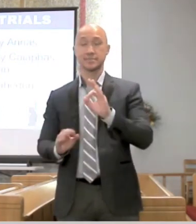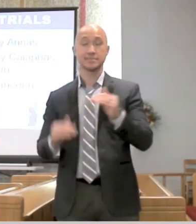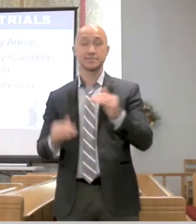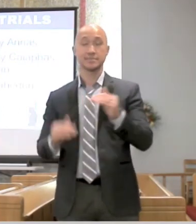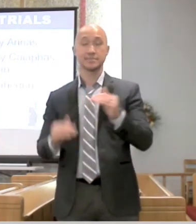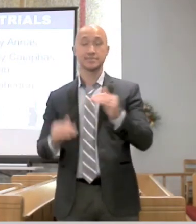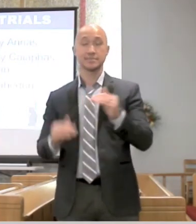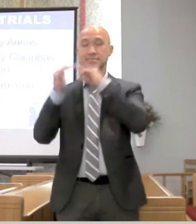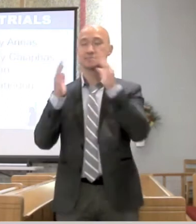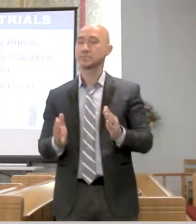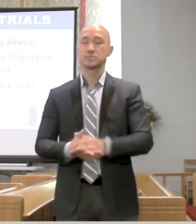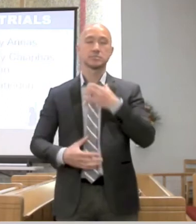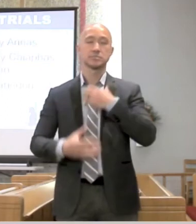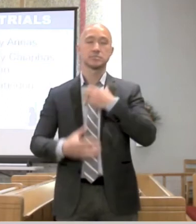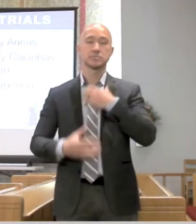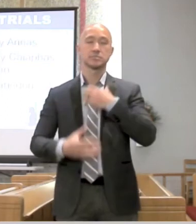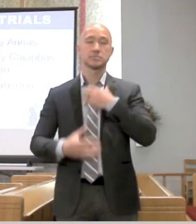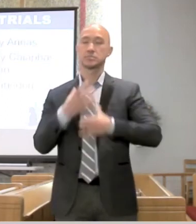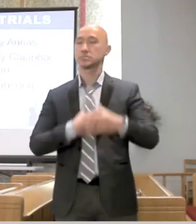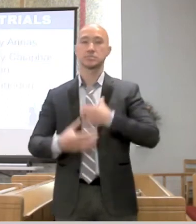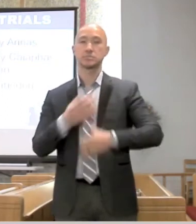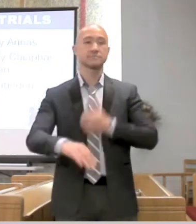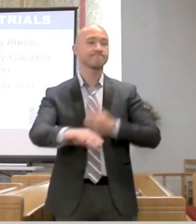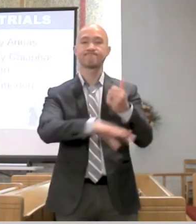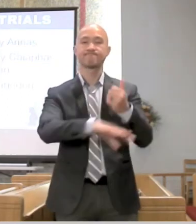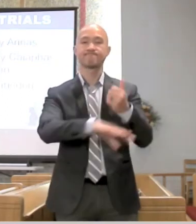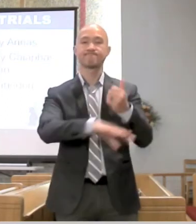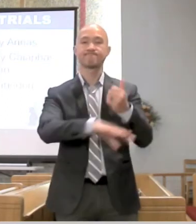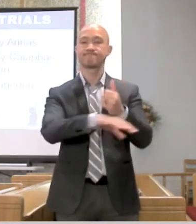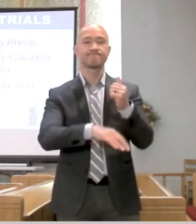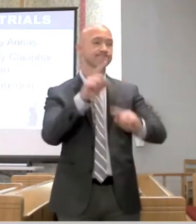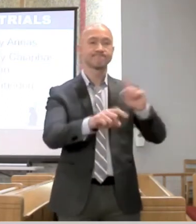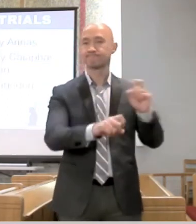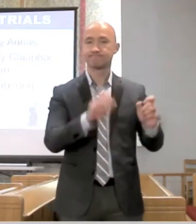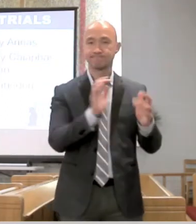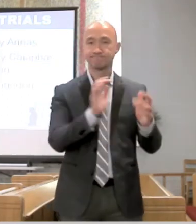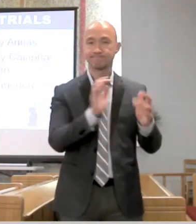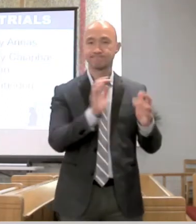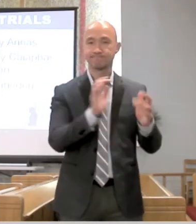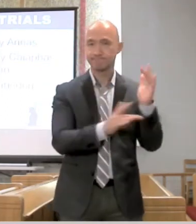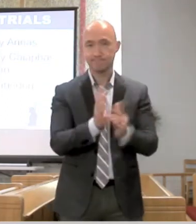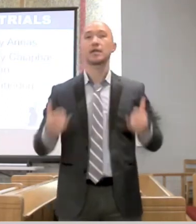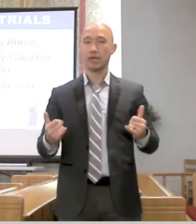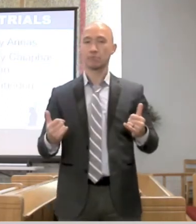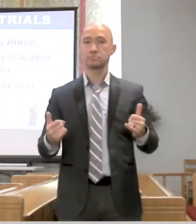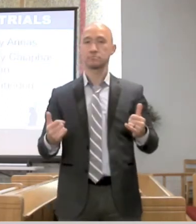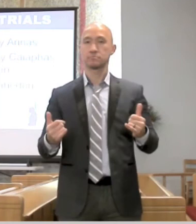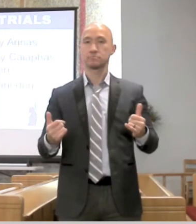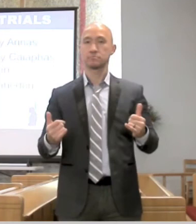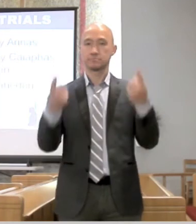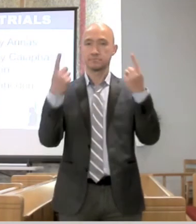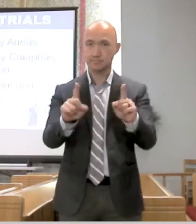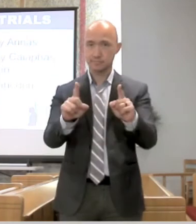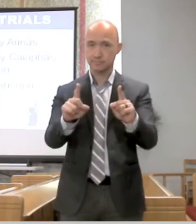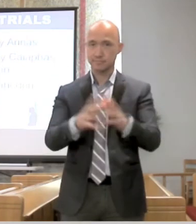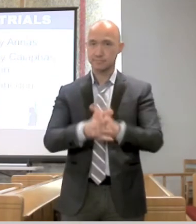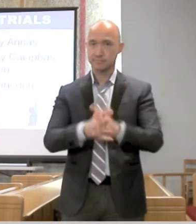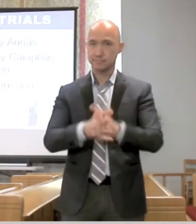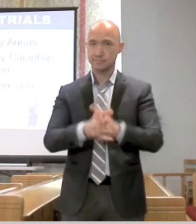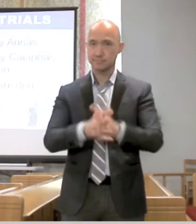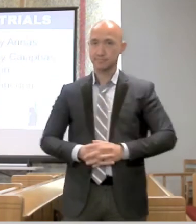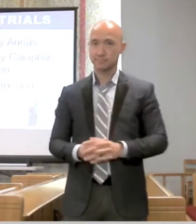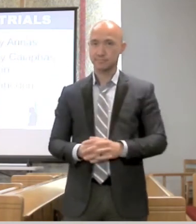Jesus and see who he was and why did he teach these things. So they both interrogate Jesus, and they took him